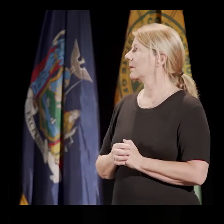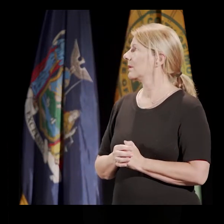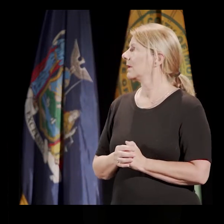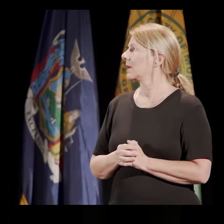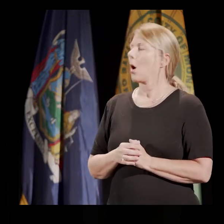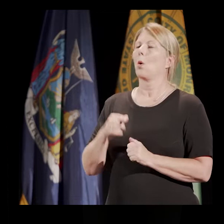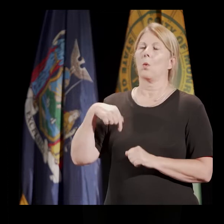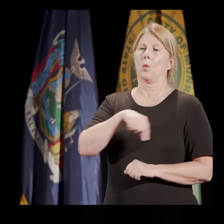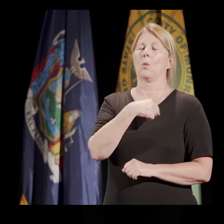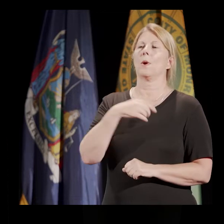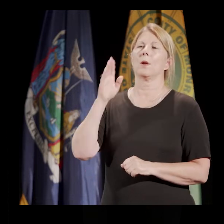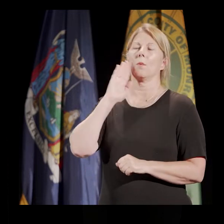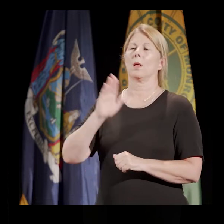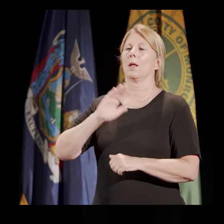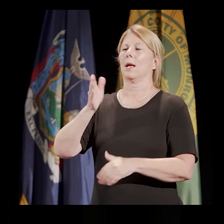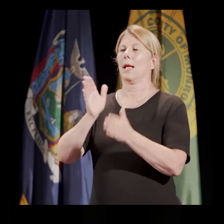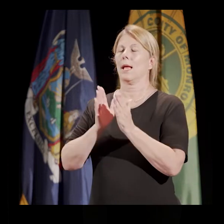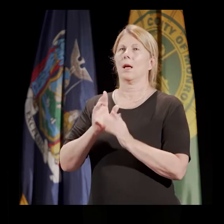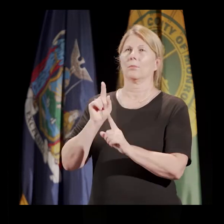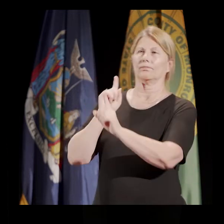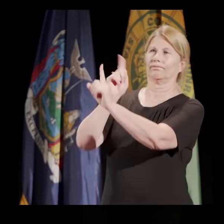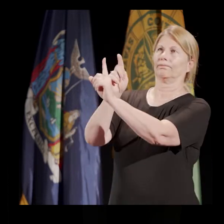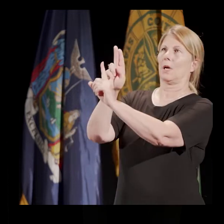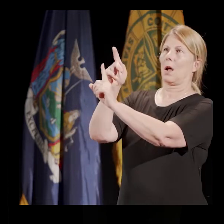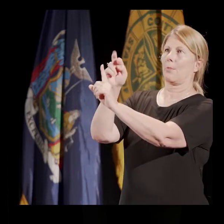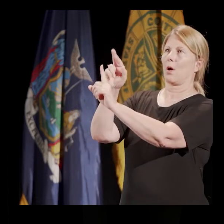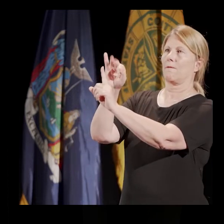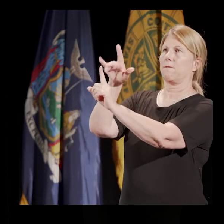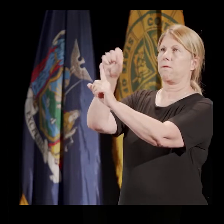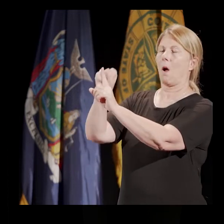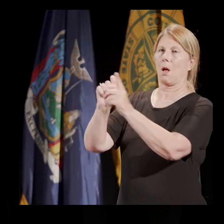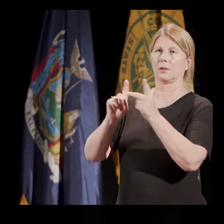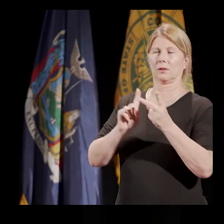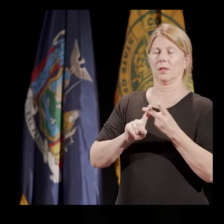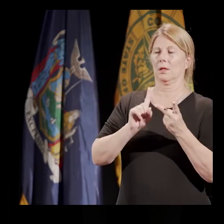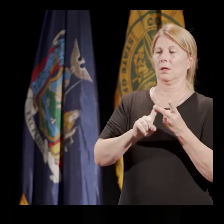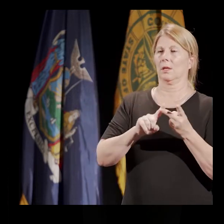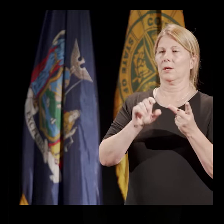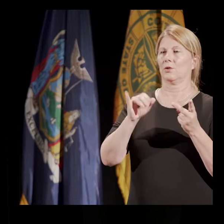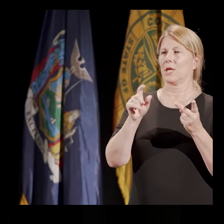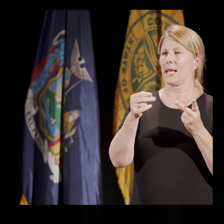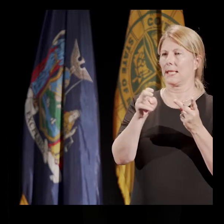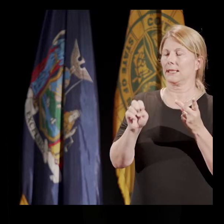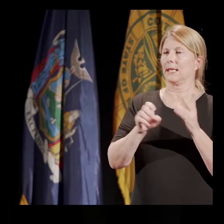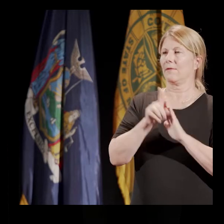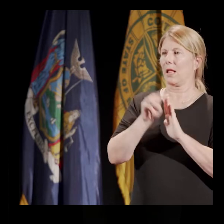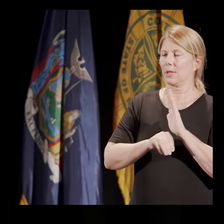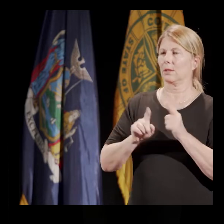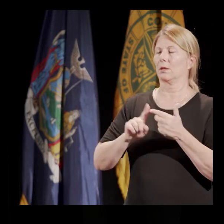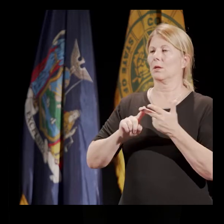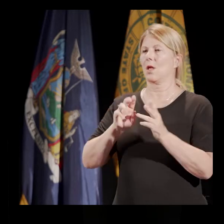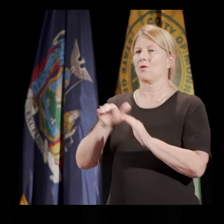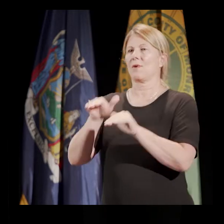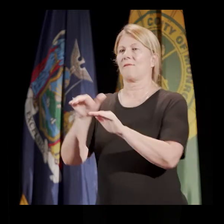Nuevo, Edna Craven Estates, Upper Fall Square, and New Genesis Development. And Councilmember Harris, we're going to get over